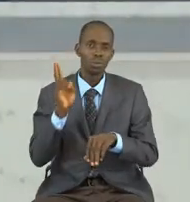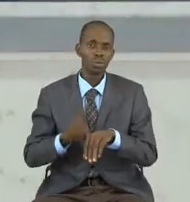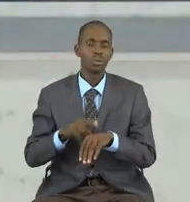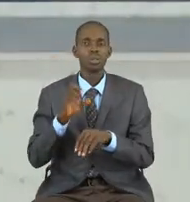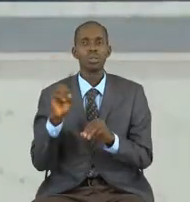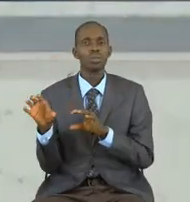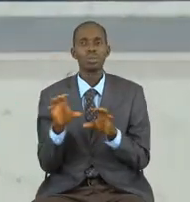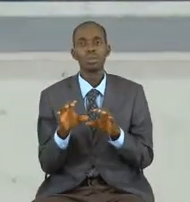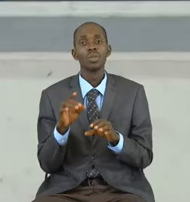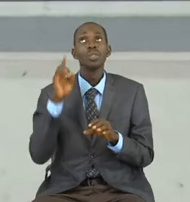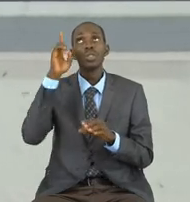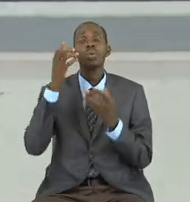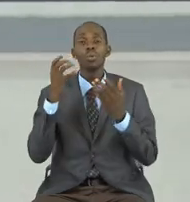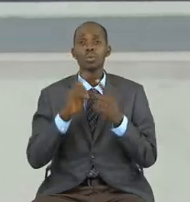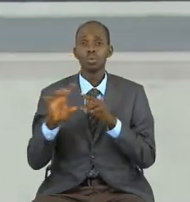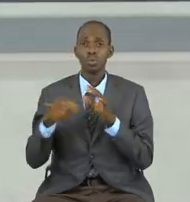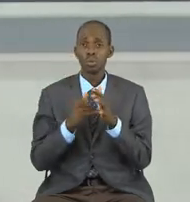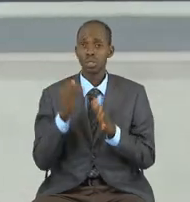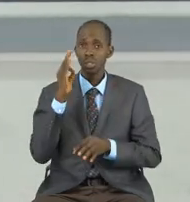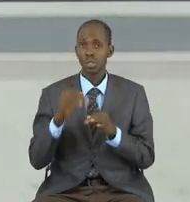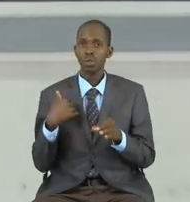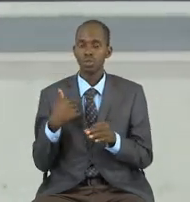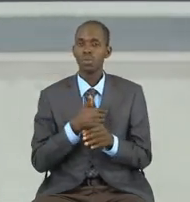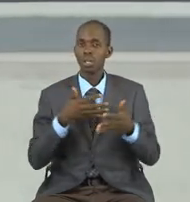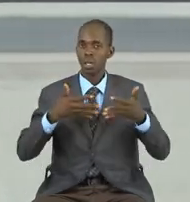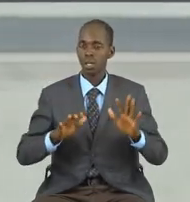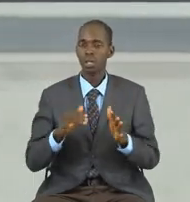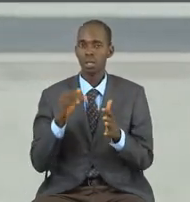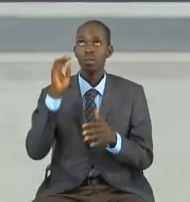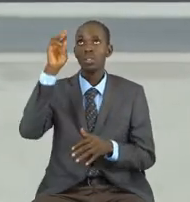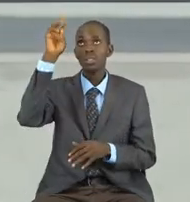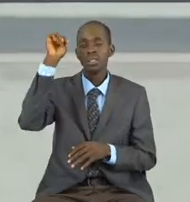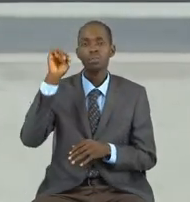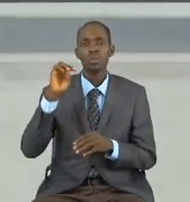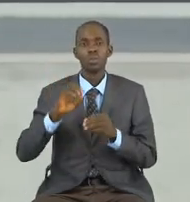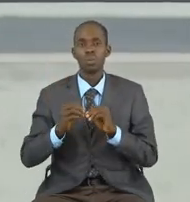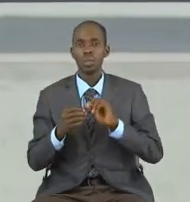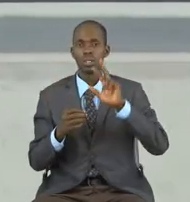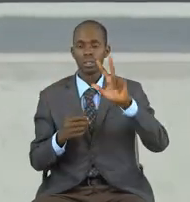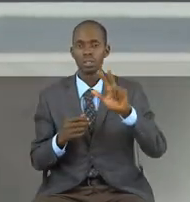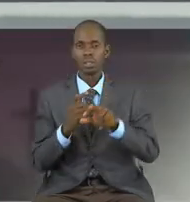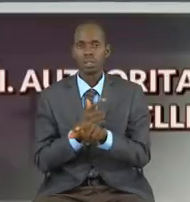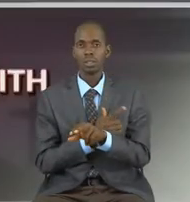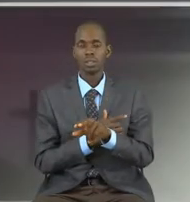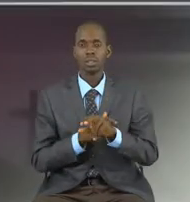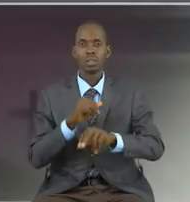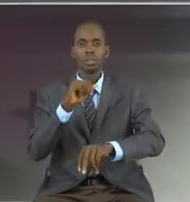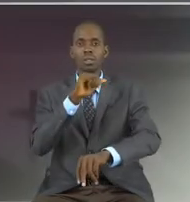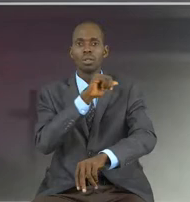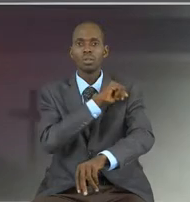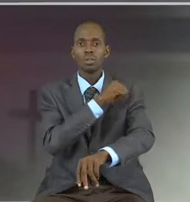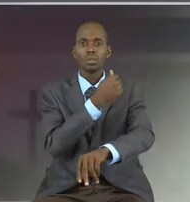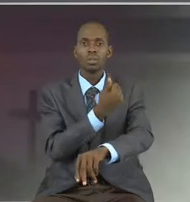if we allow him. Let's come to number three there. Number three, authoritative mastery